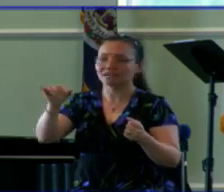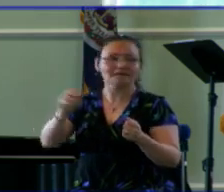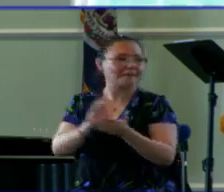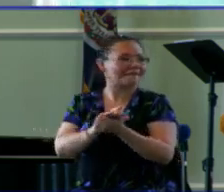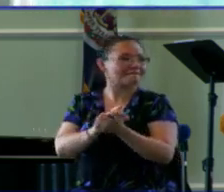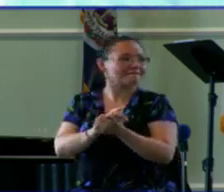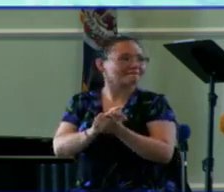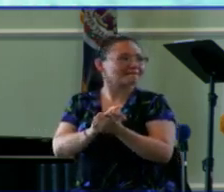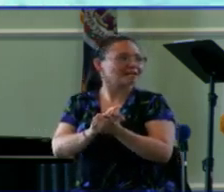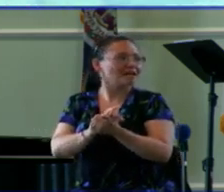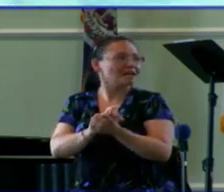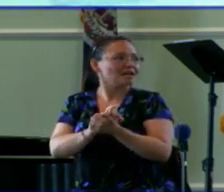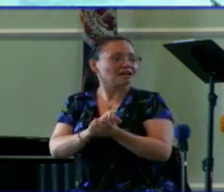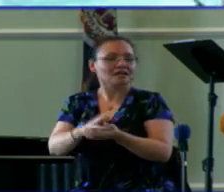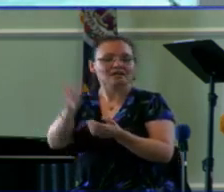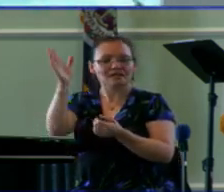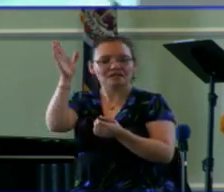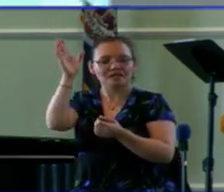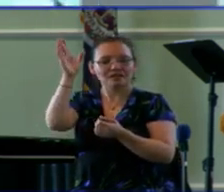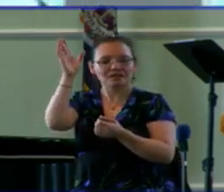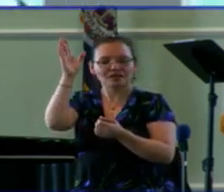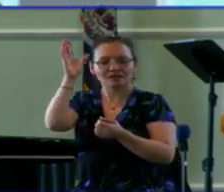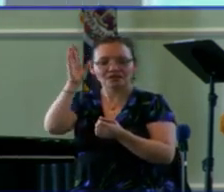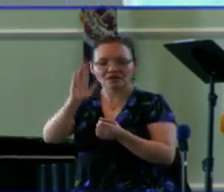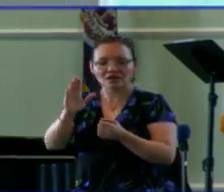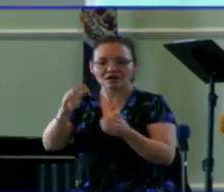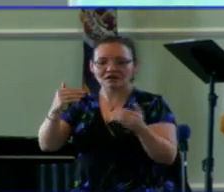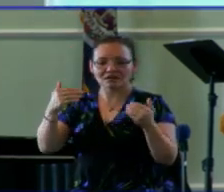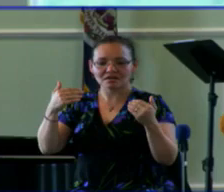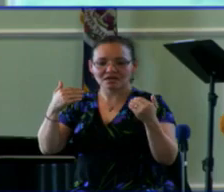In fact, God has, he has two